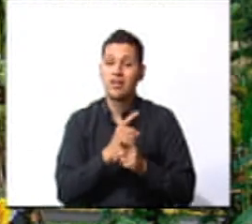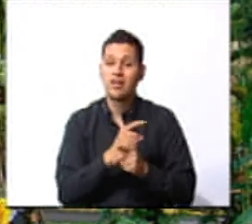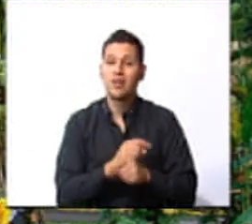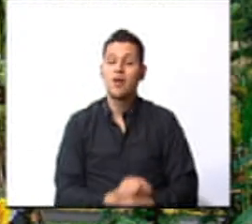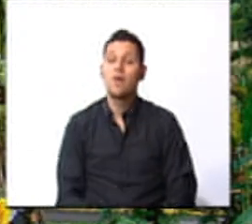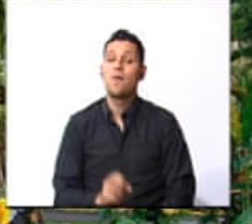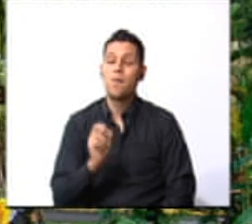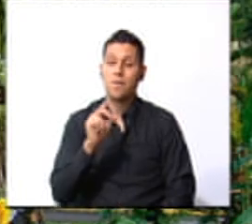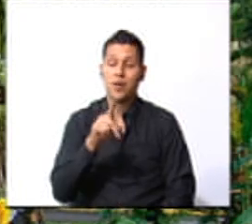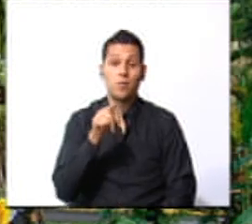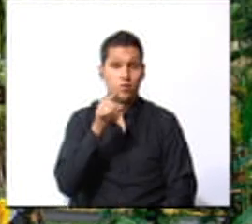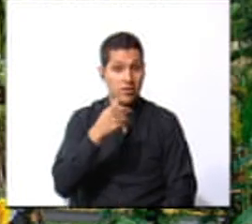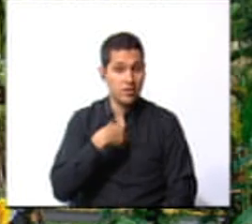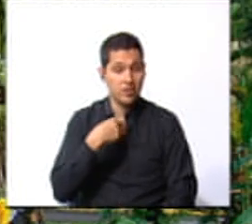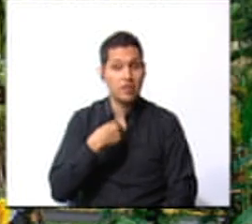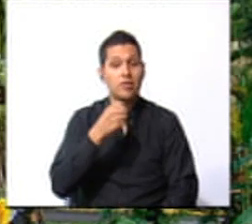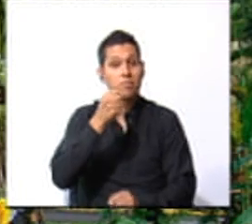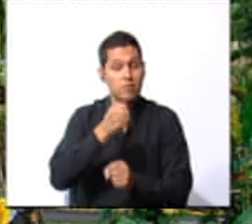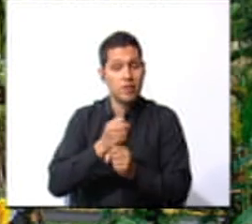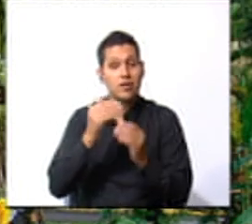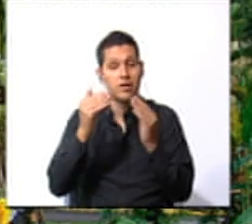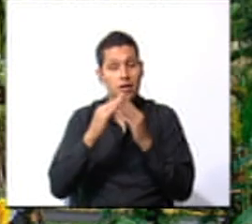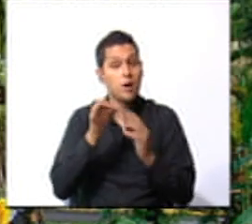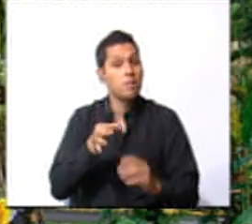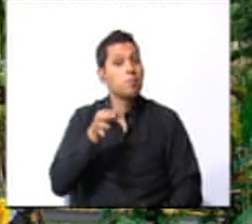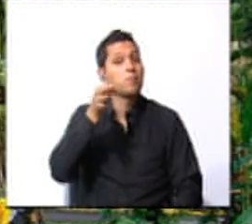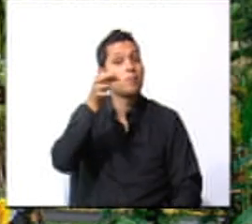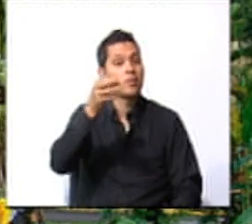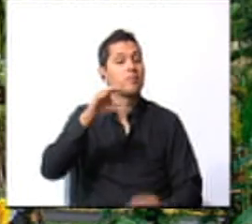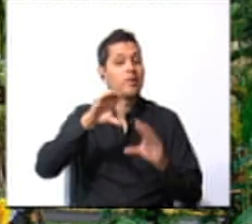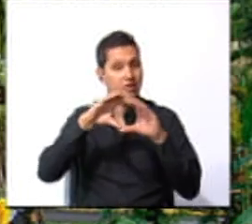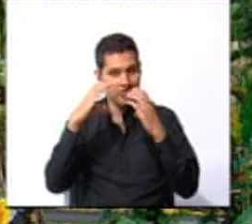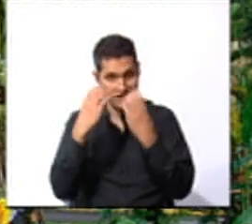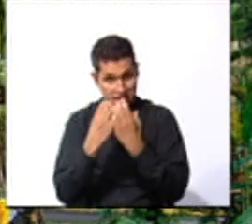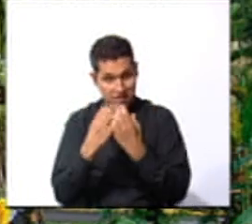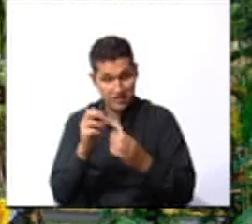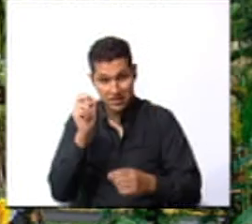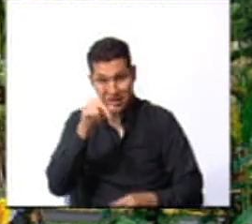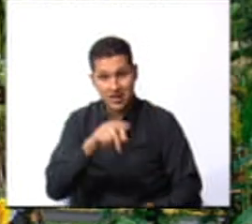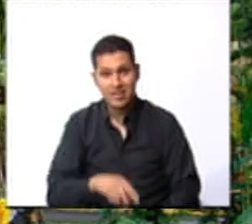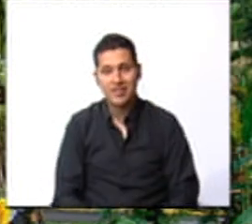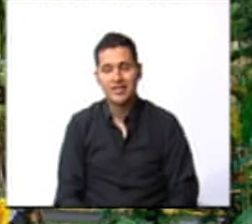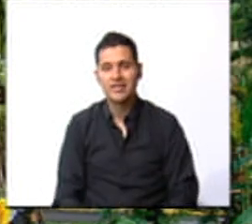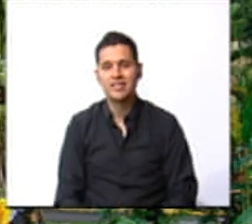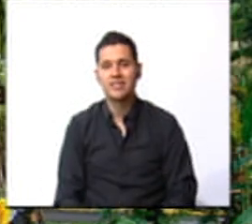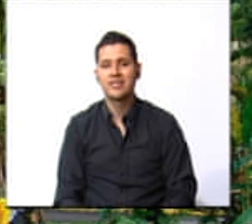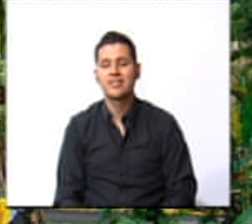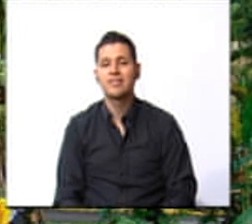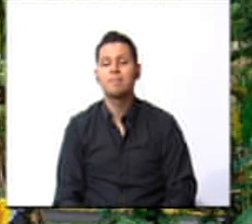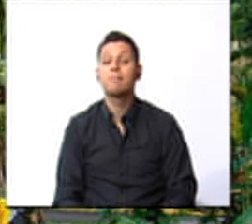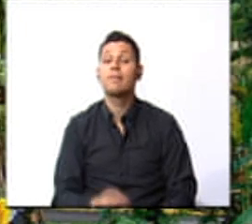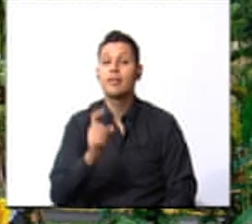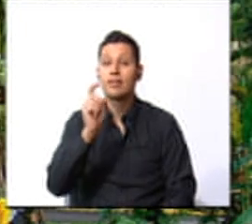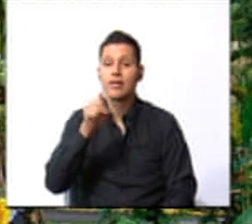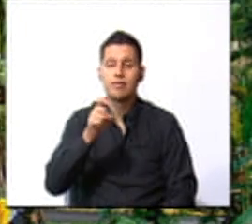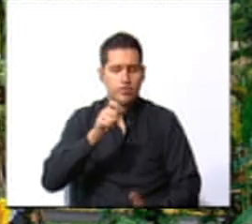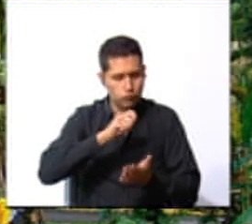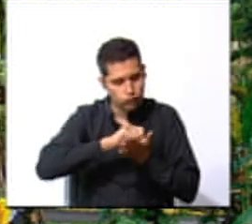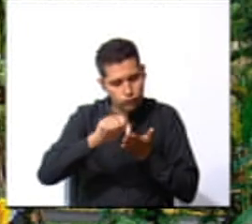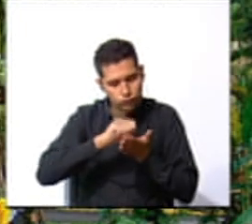homework for next class. Tienen una tarea. You are going to write a